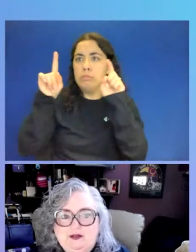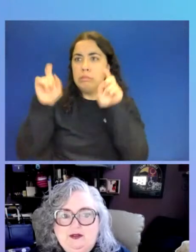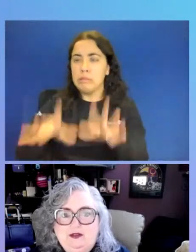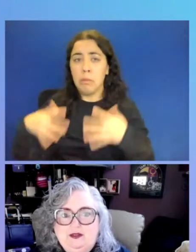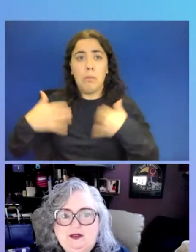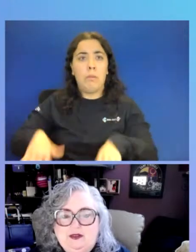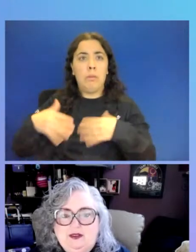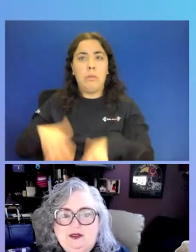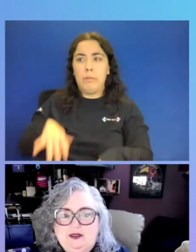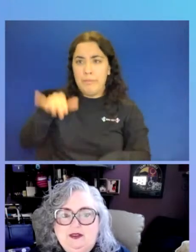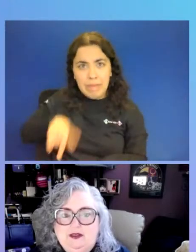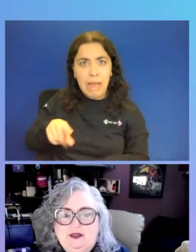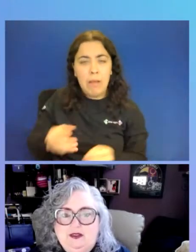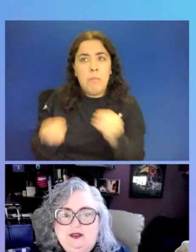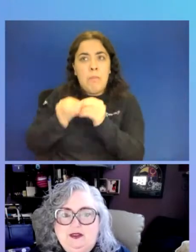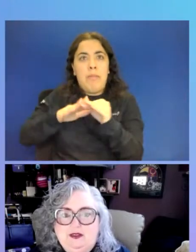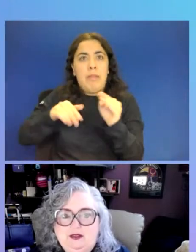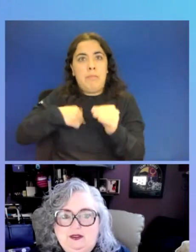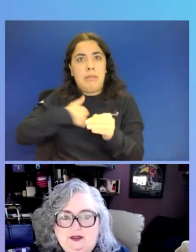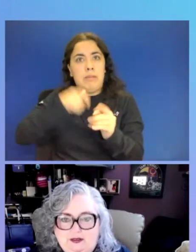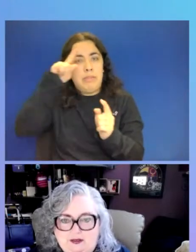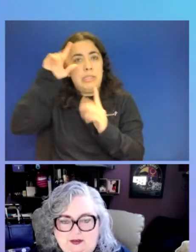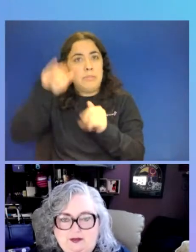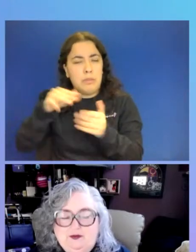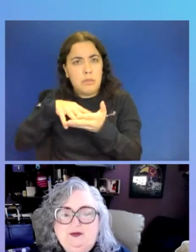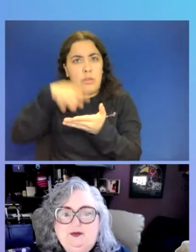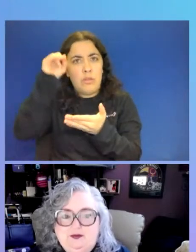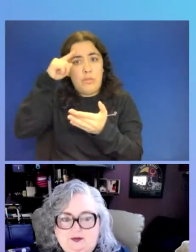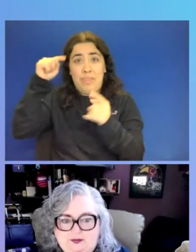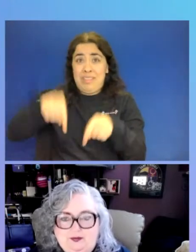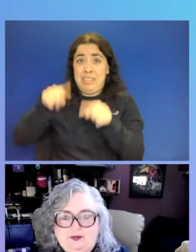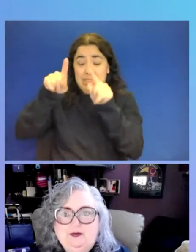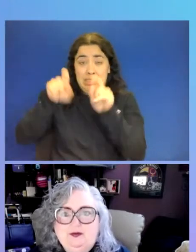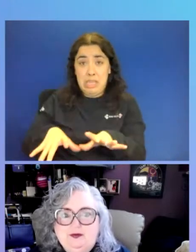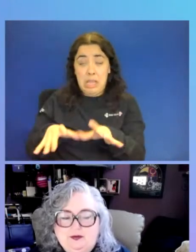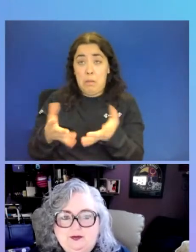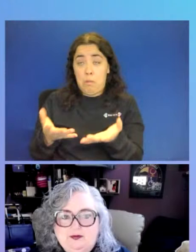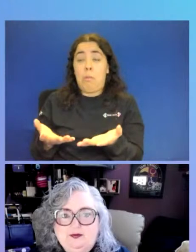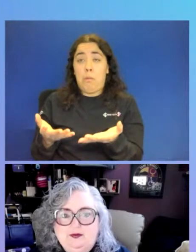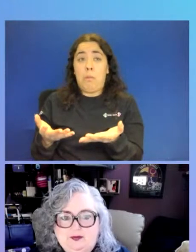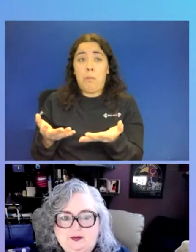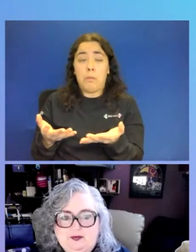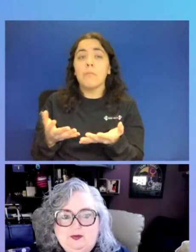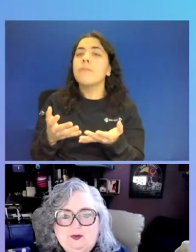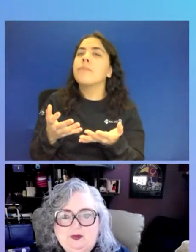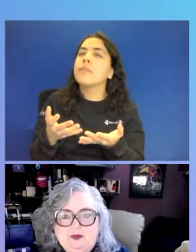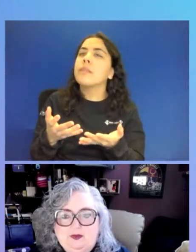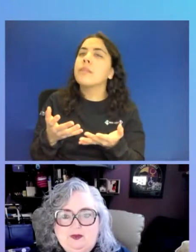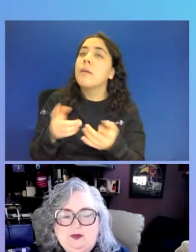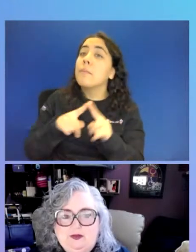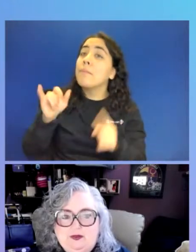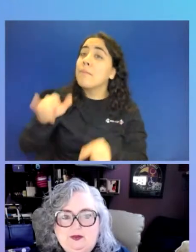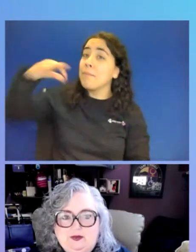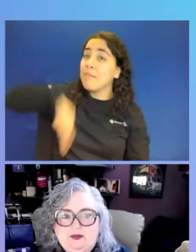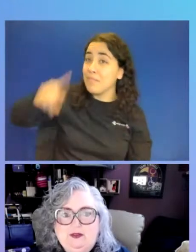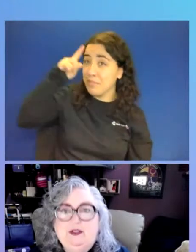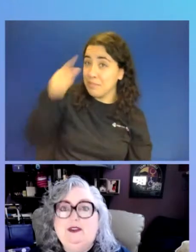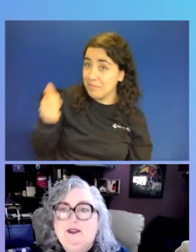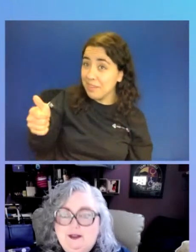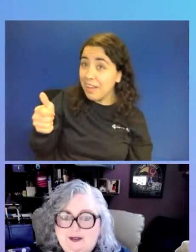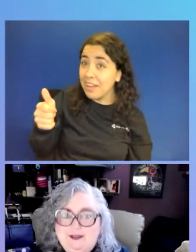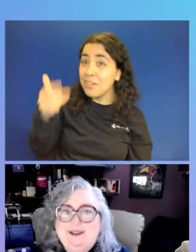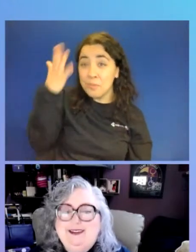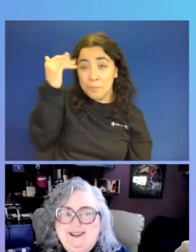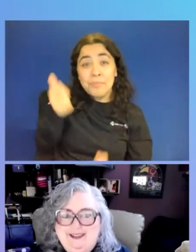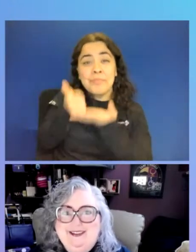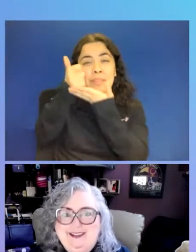that's more than I expected that I would have to learn for this exam. And believe it or not, that is to their benefit because it